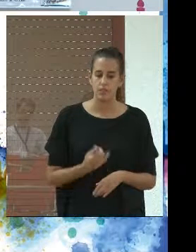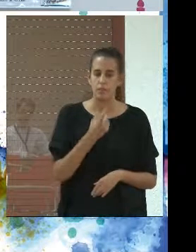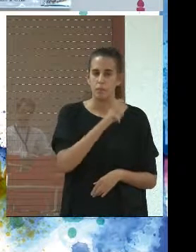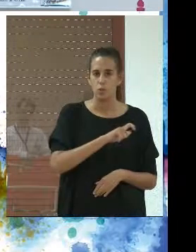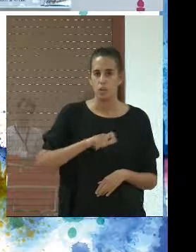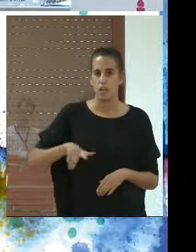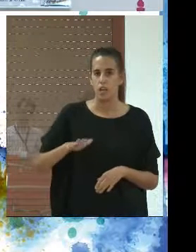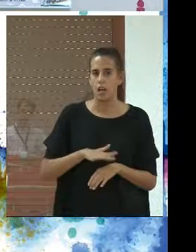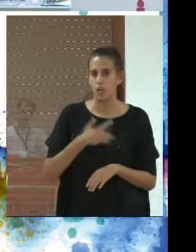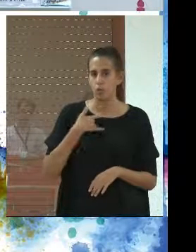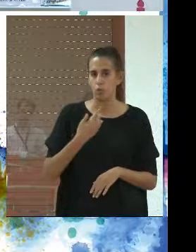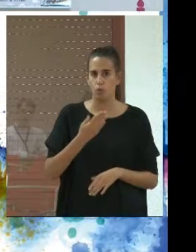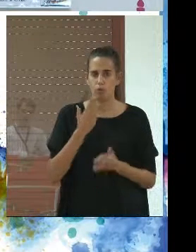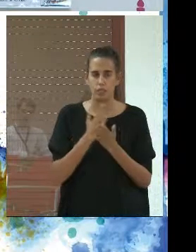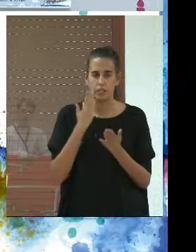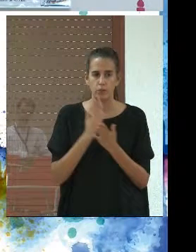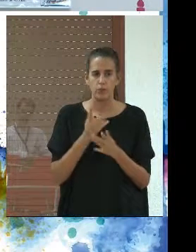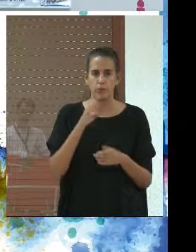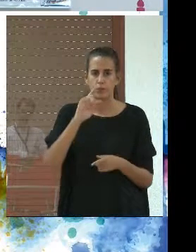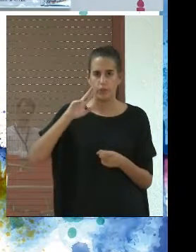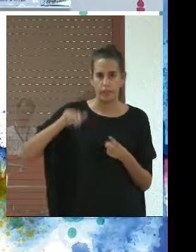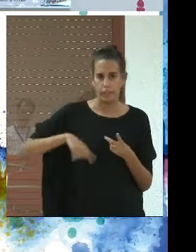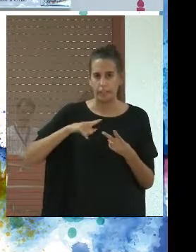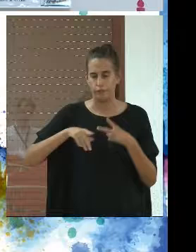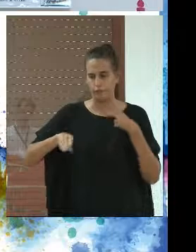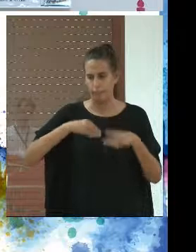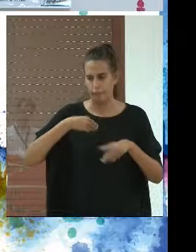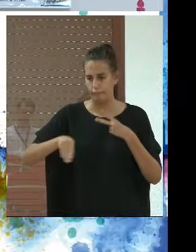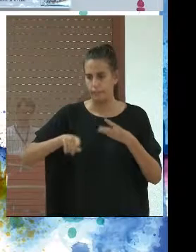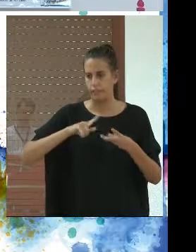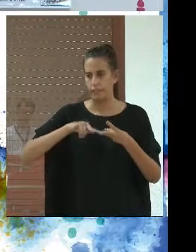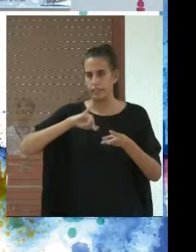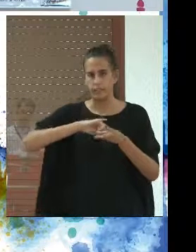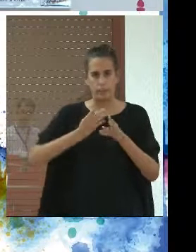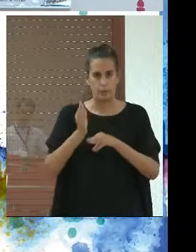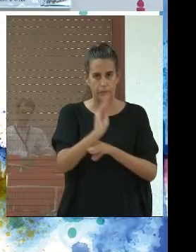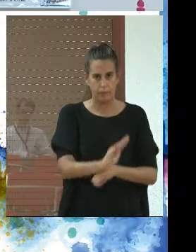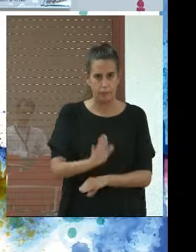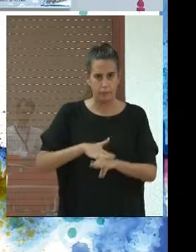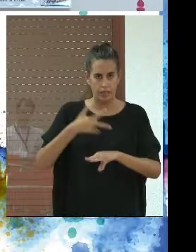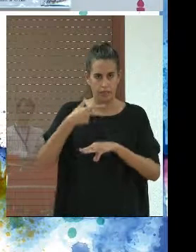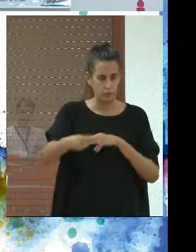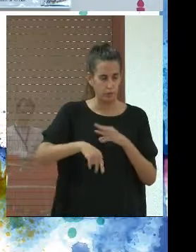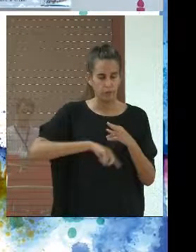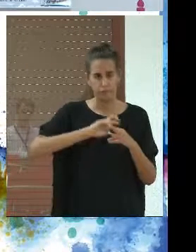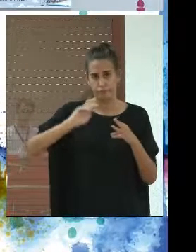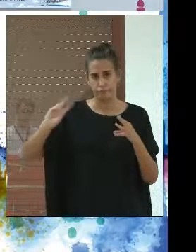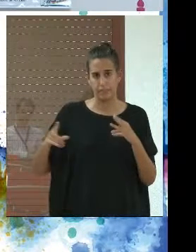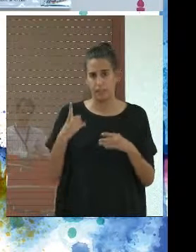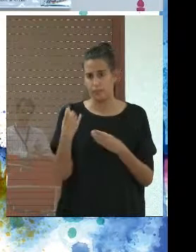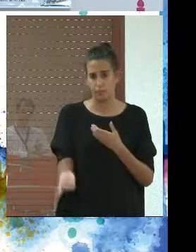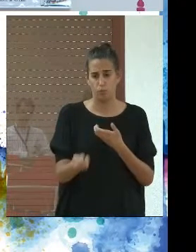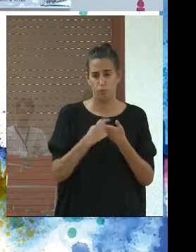we needed a lot of very highly qualified personnel technicians for maintenance for the